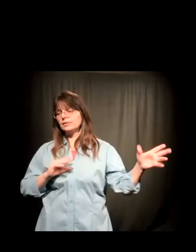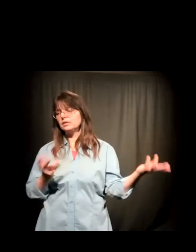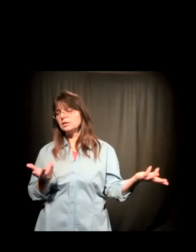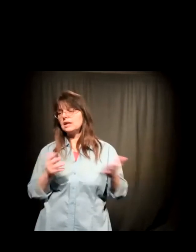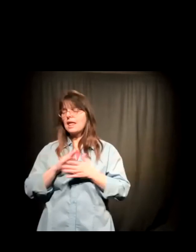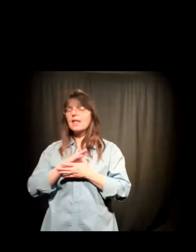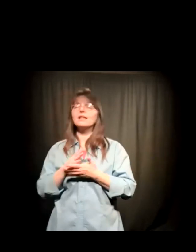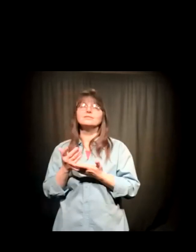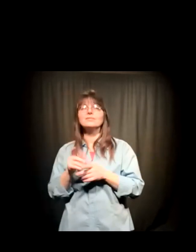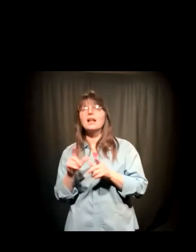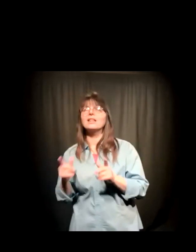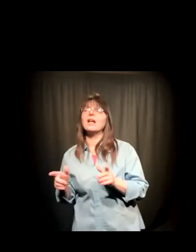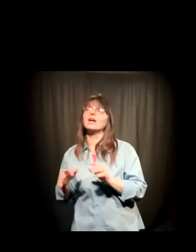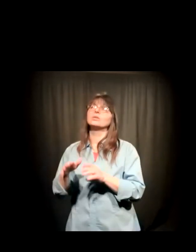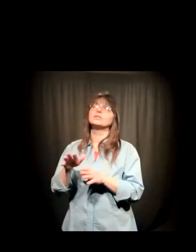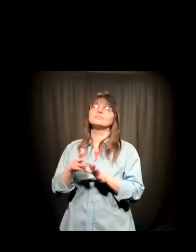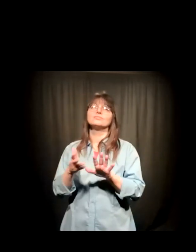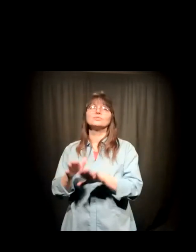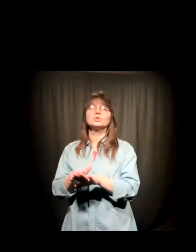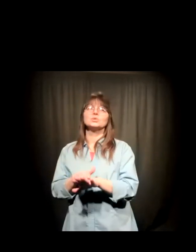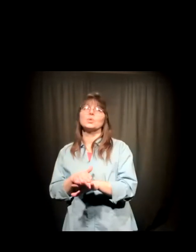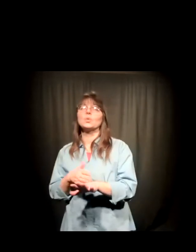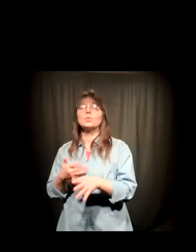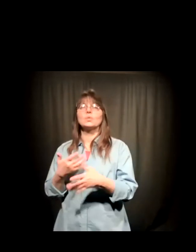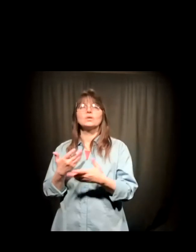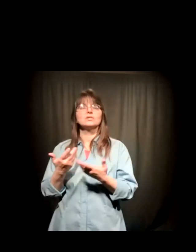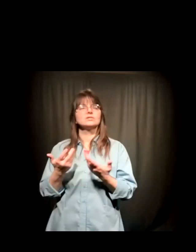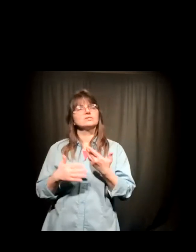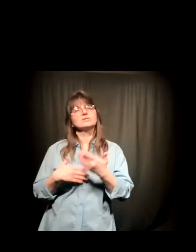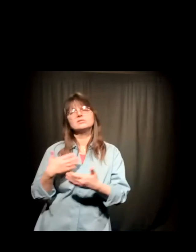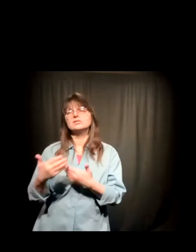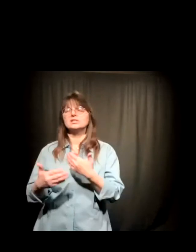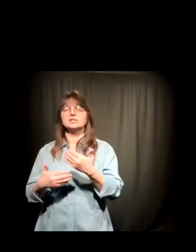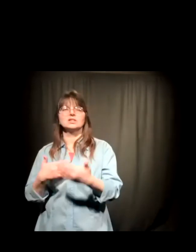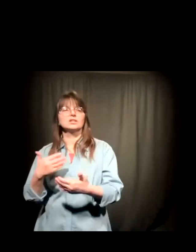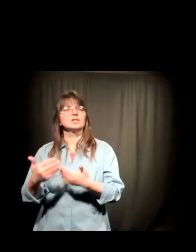slowly, and I want you back to give me an interest in life."